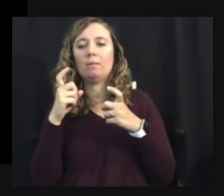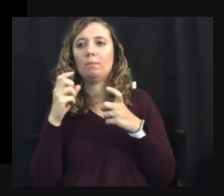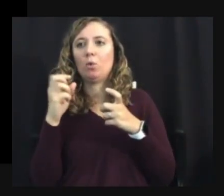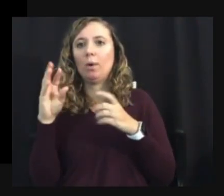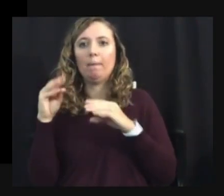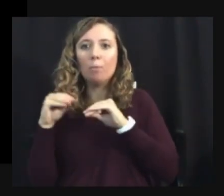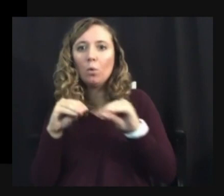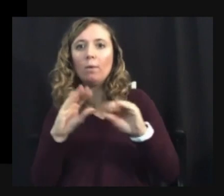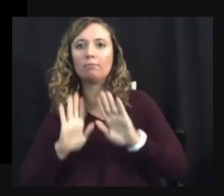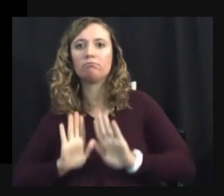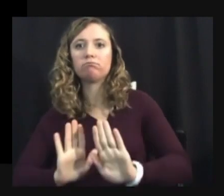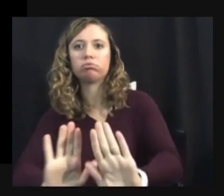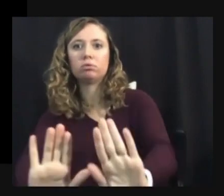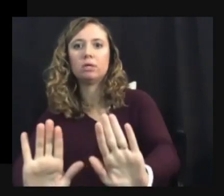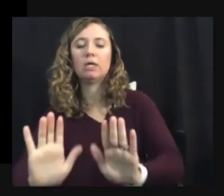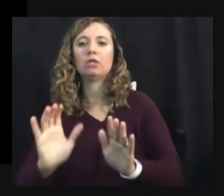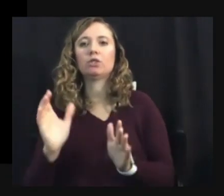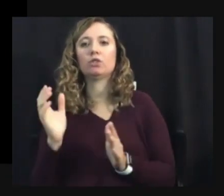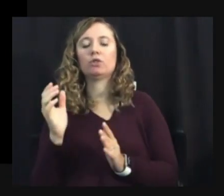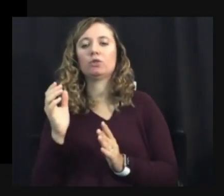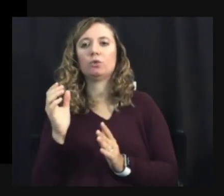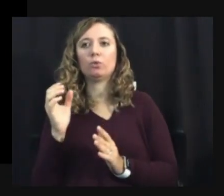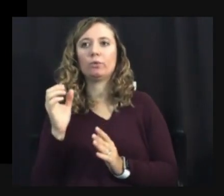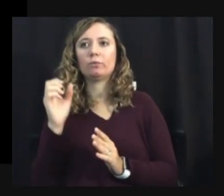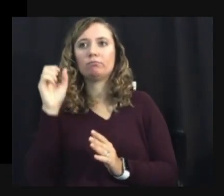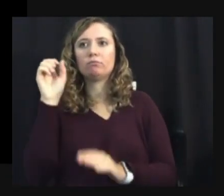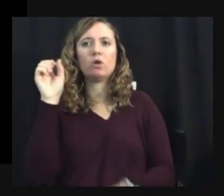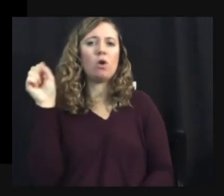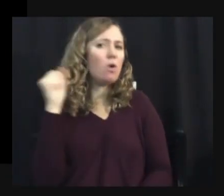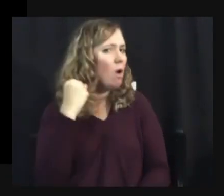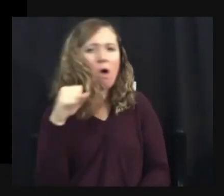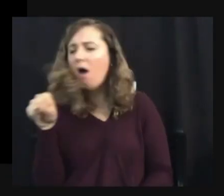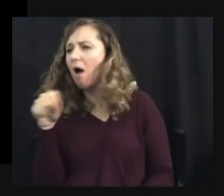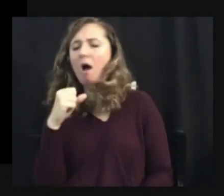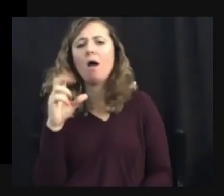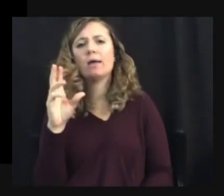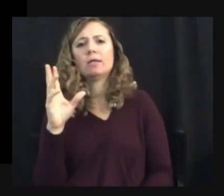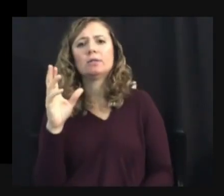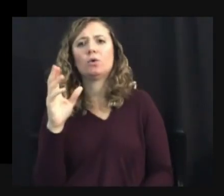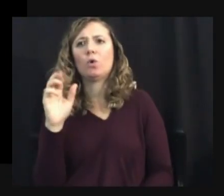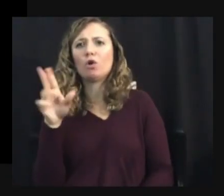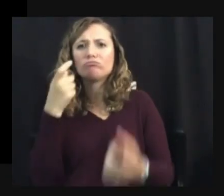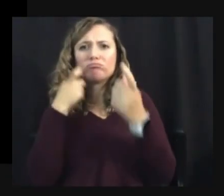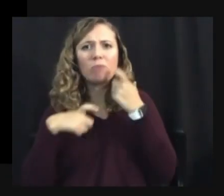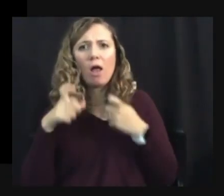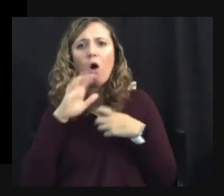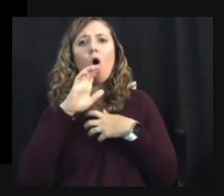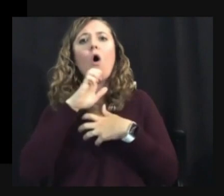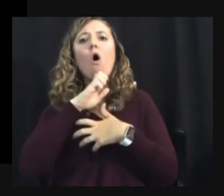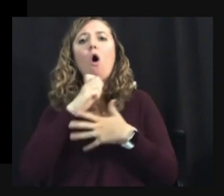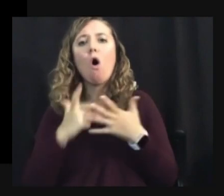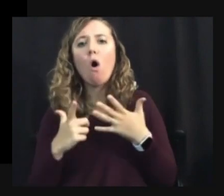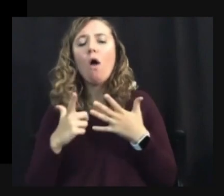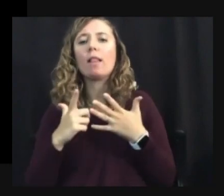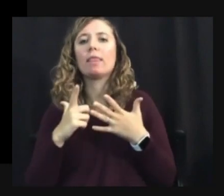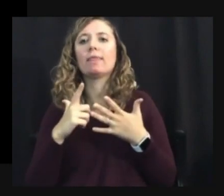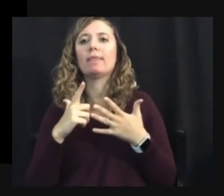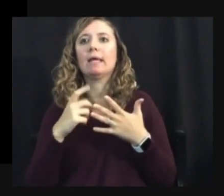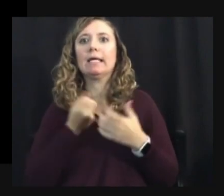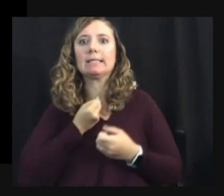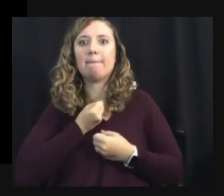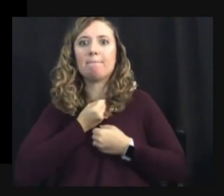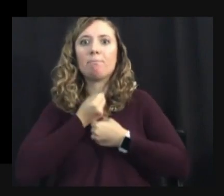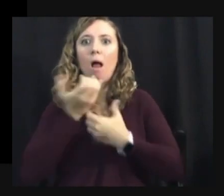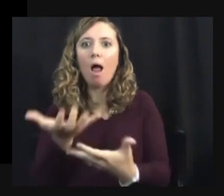to shake our heads to communicate no, or maybe we cry. All of these expressions